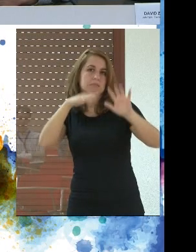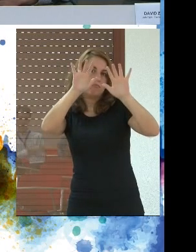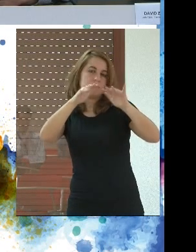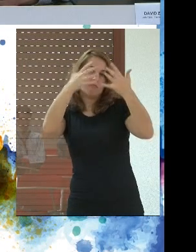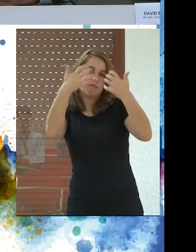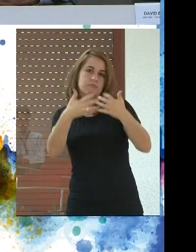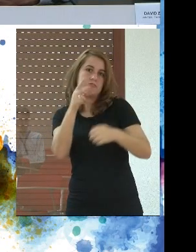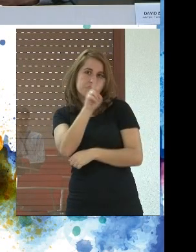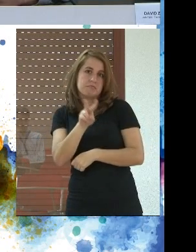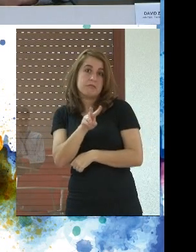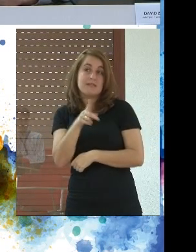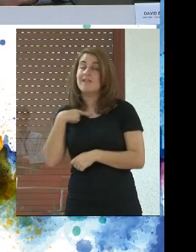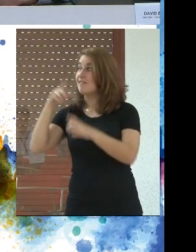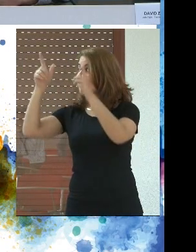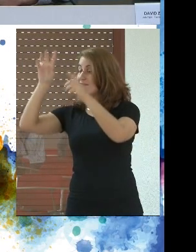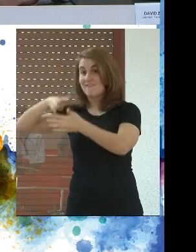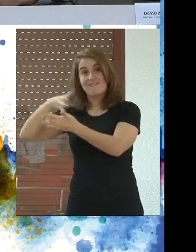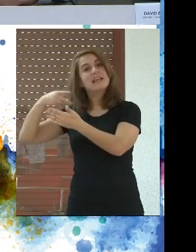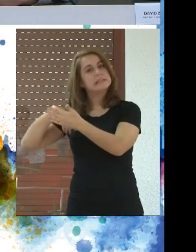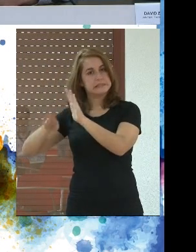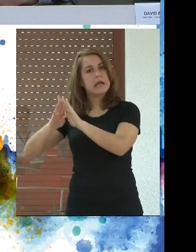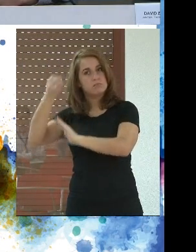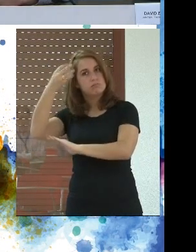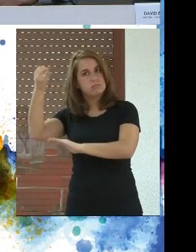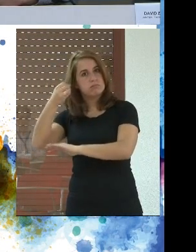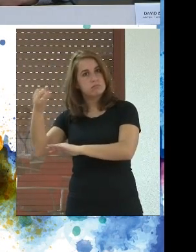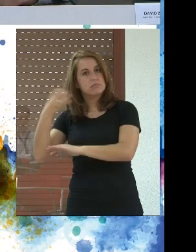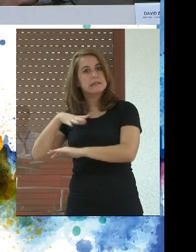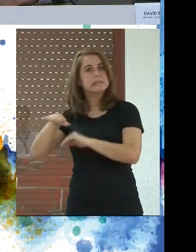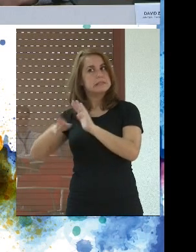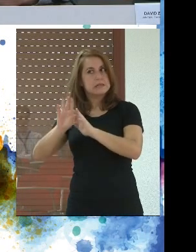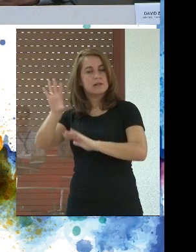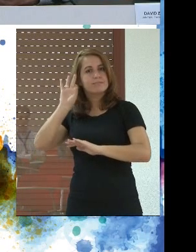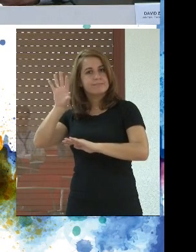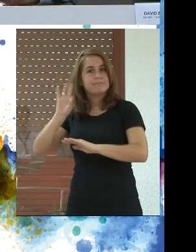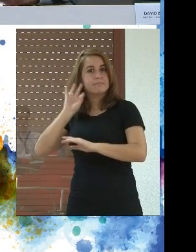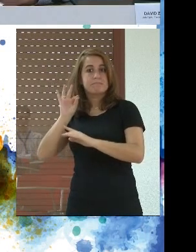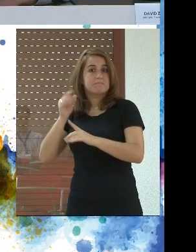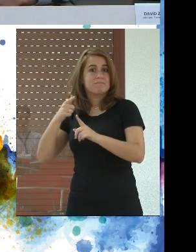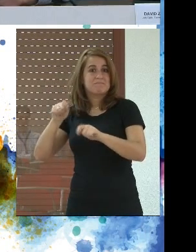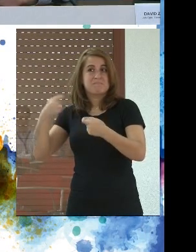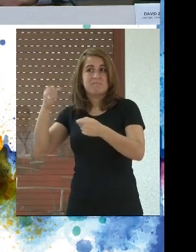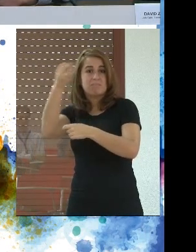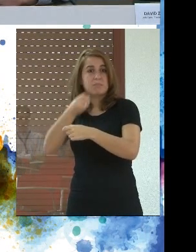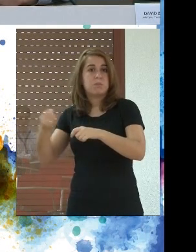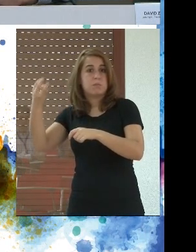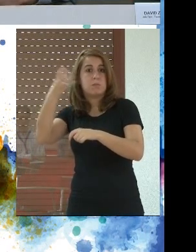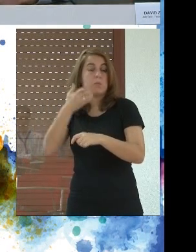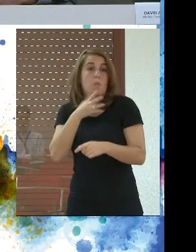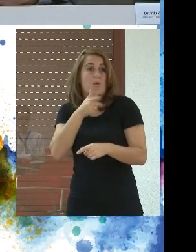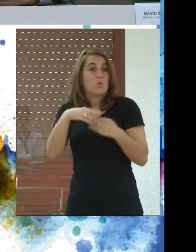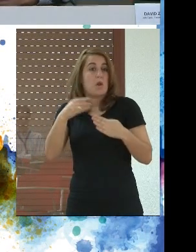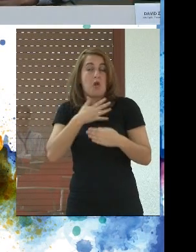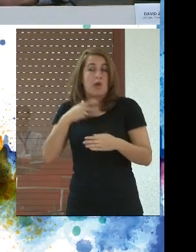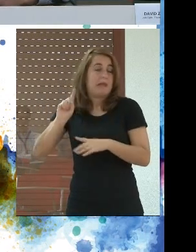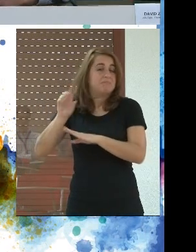wanted to read this website, the matrix would light up, and it would continue to select commands in a random way because the user can't select